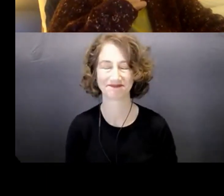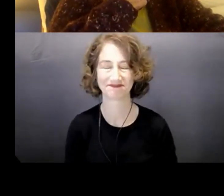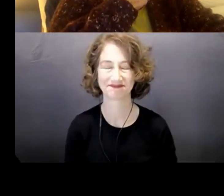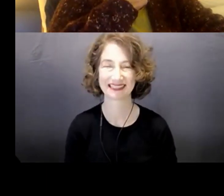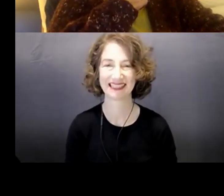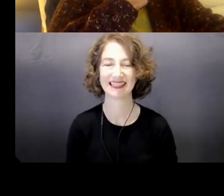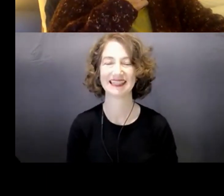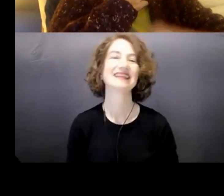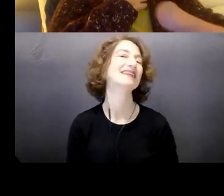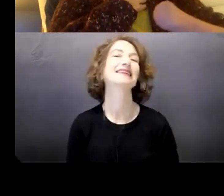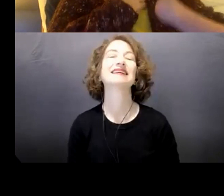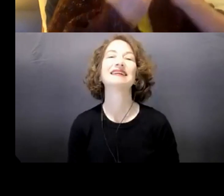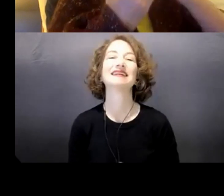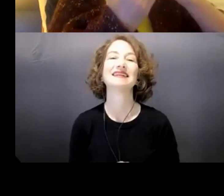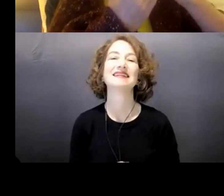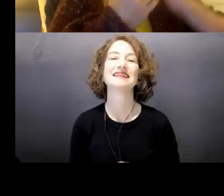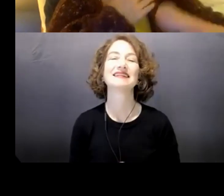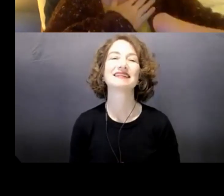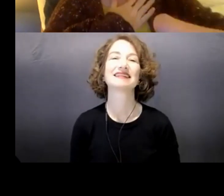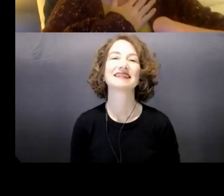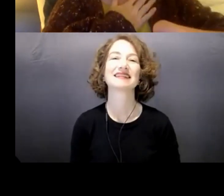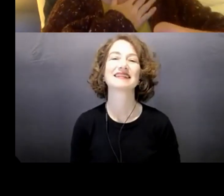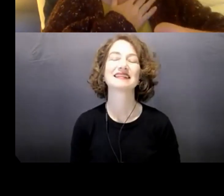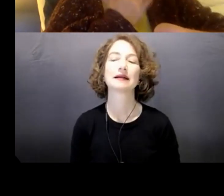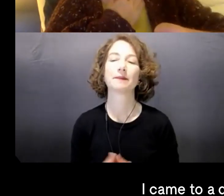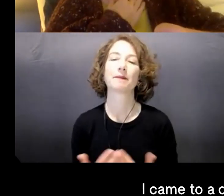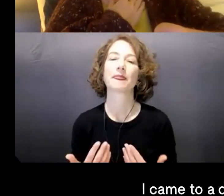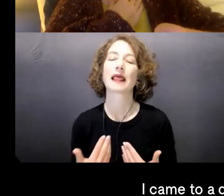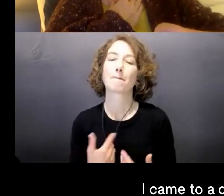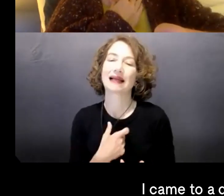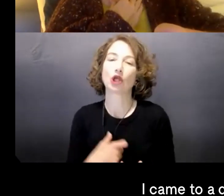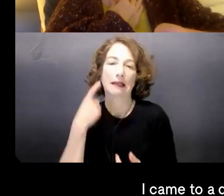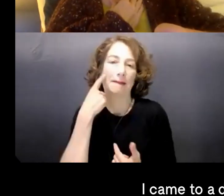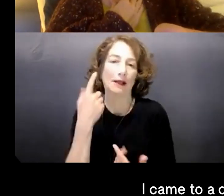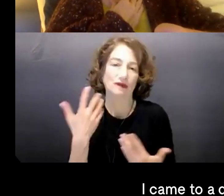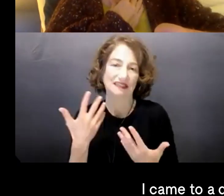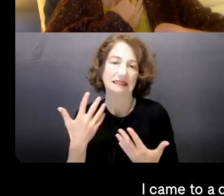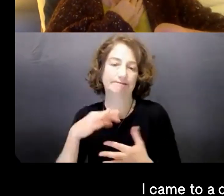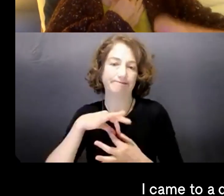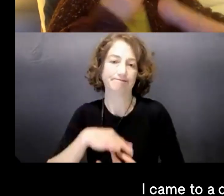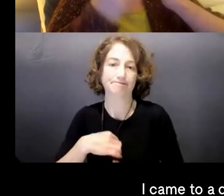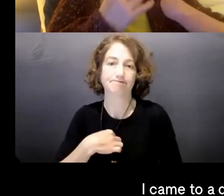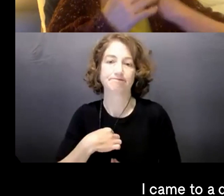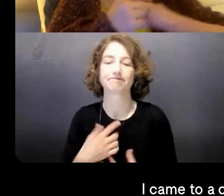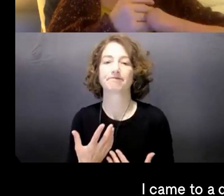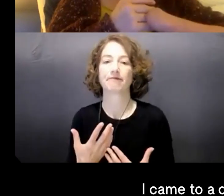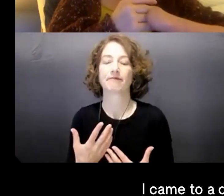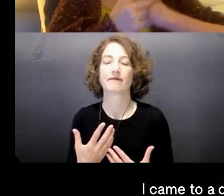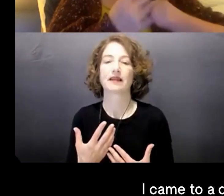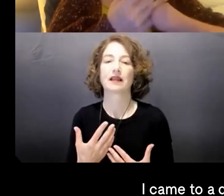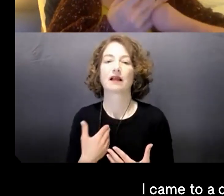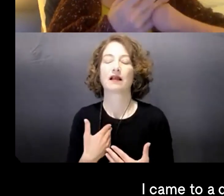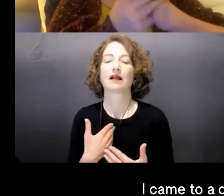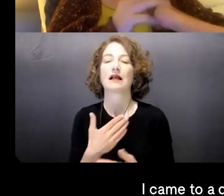think I mean, speaking personally, I came to a disabled identity